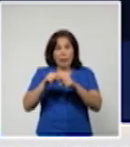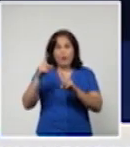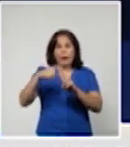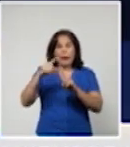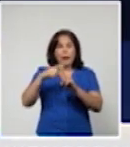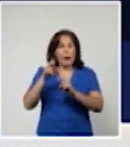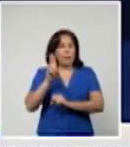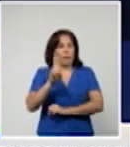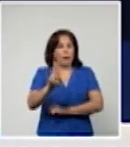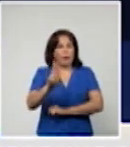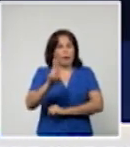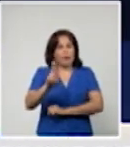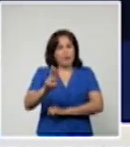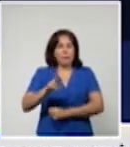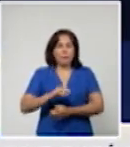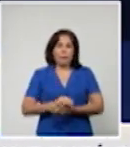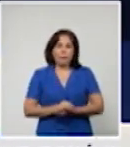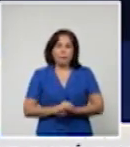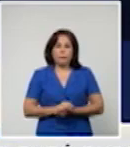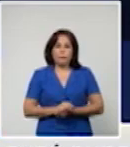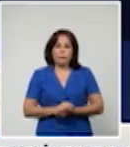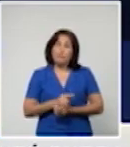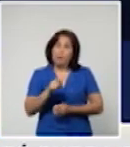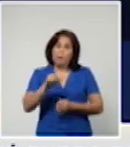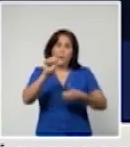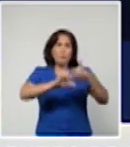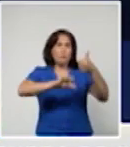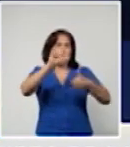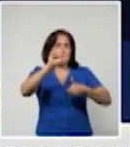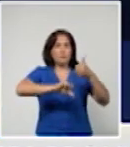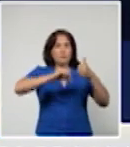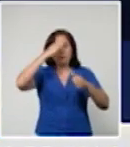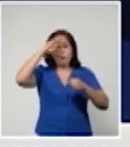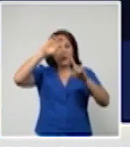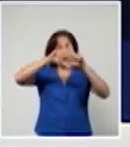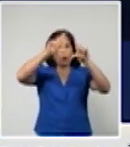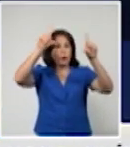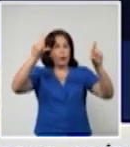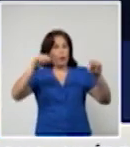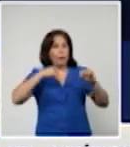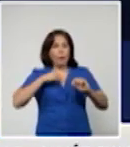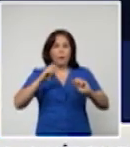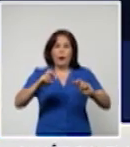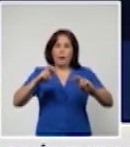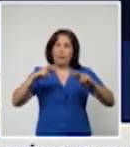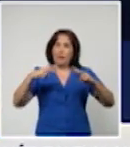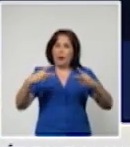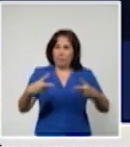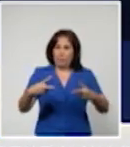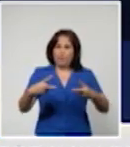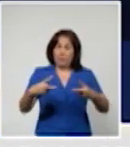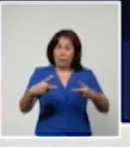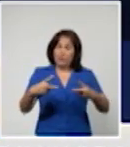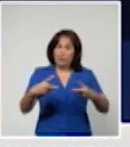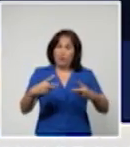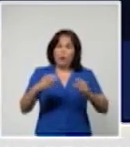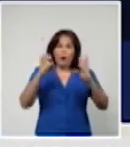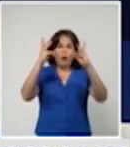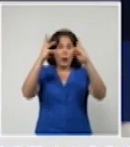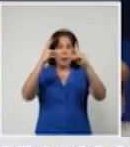and responsible behavior of citizens, that we will be able to reverse the